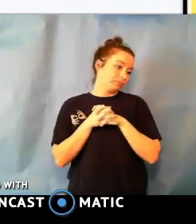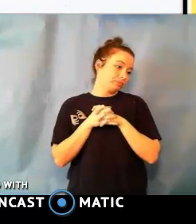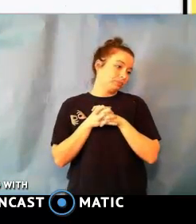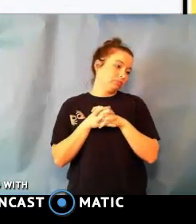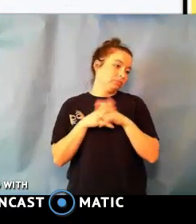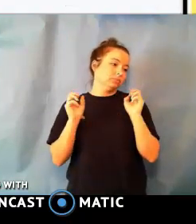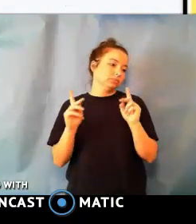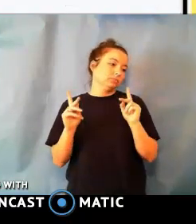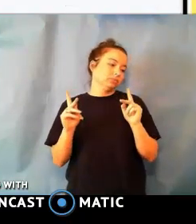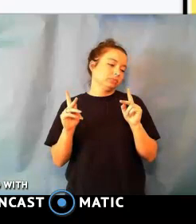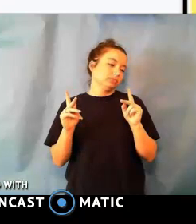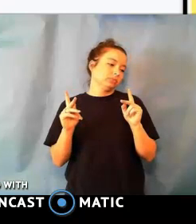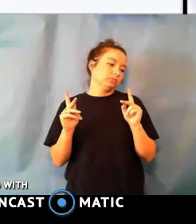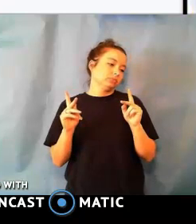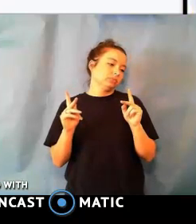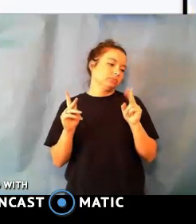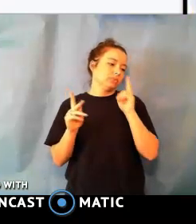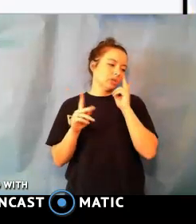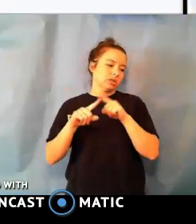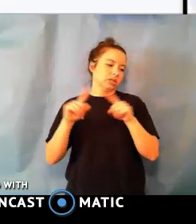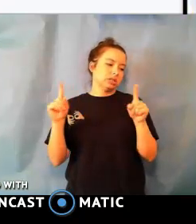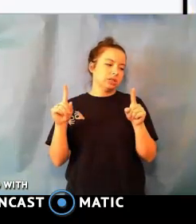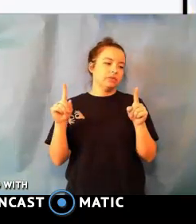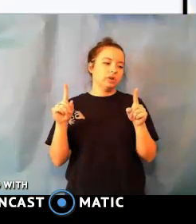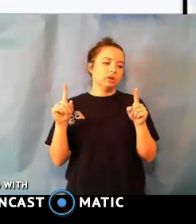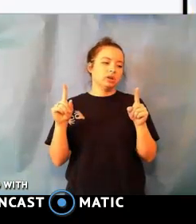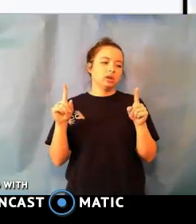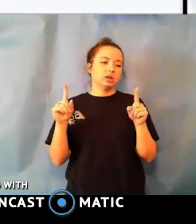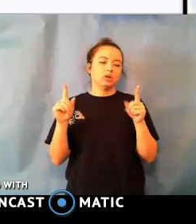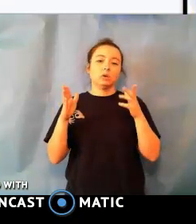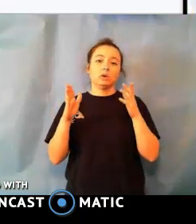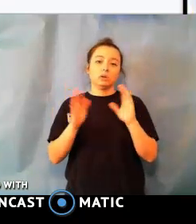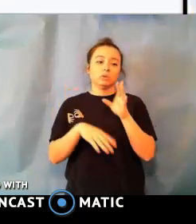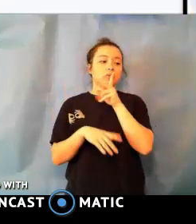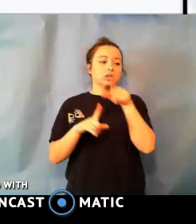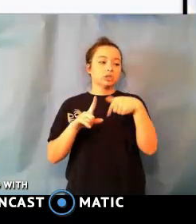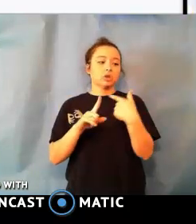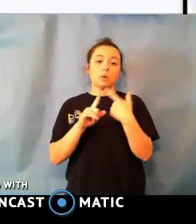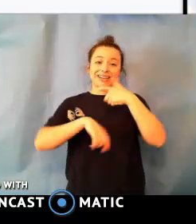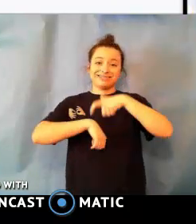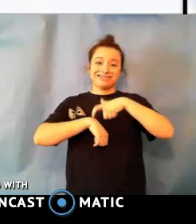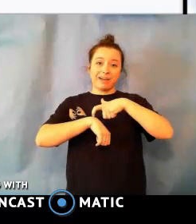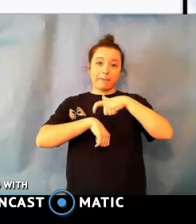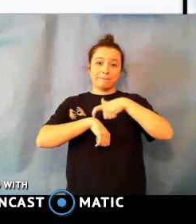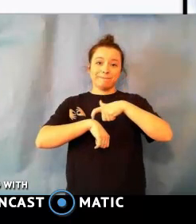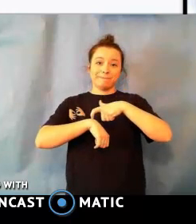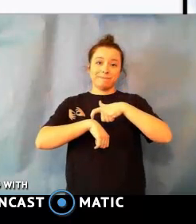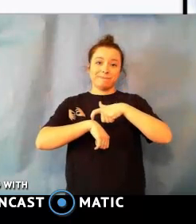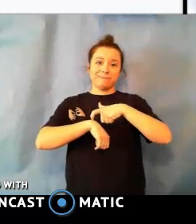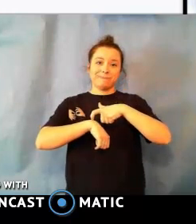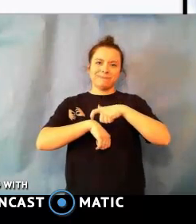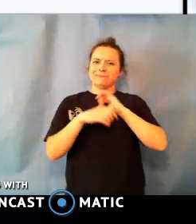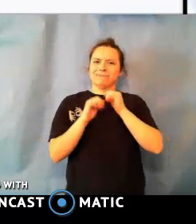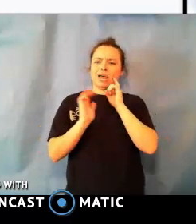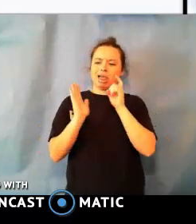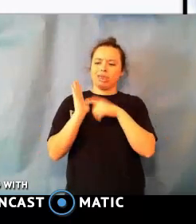All right. So let's look at different ways that we can talk about time, where we can tell